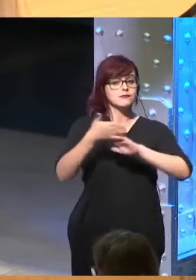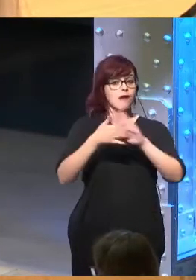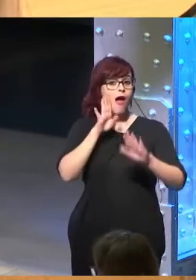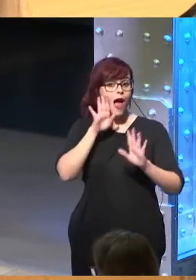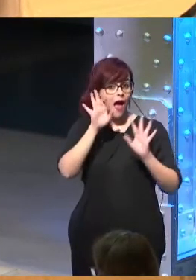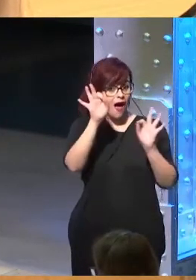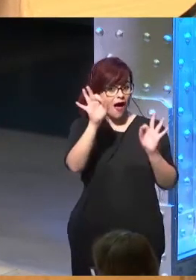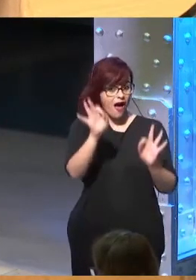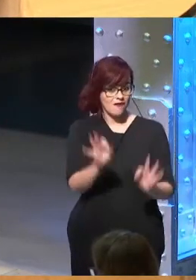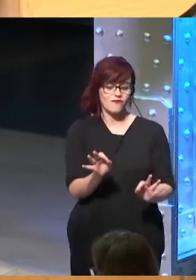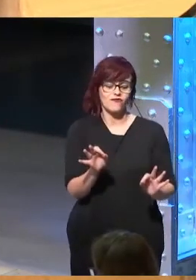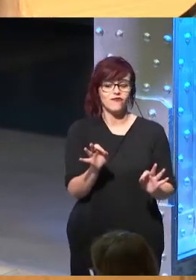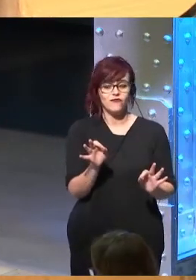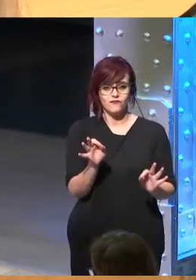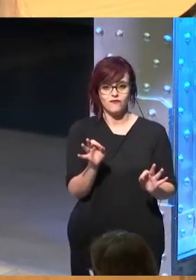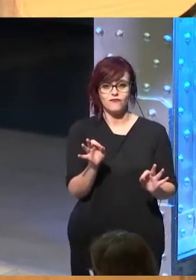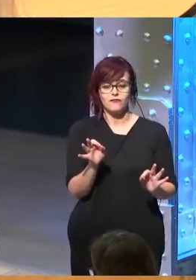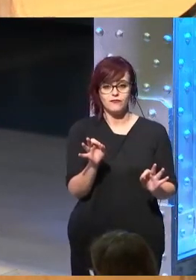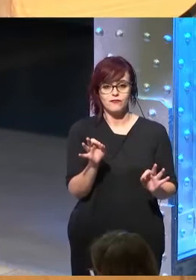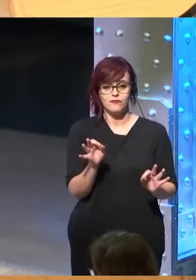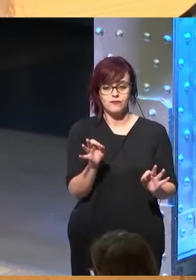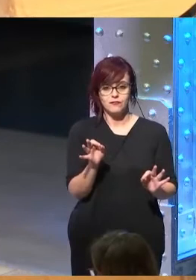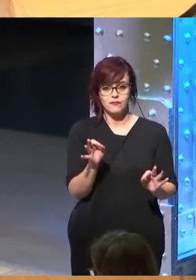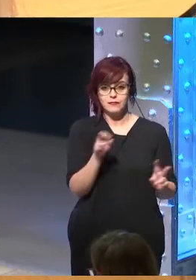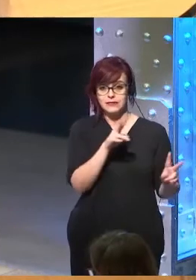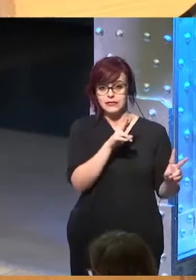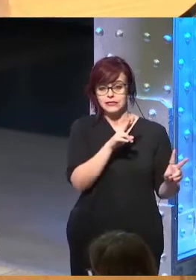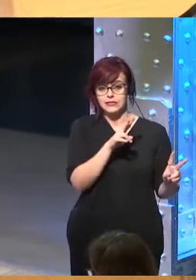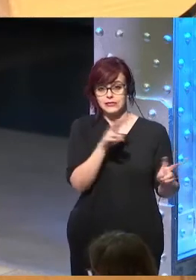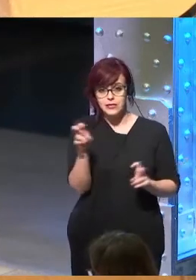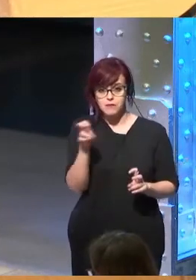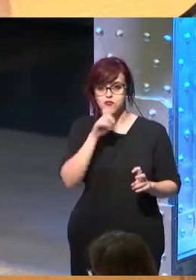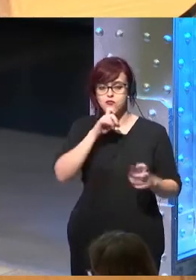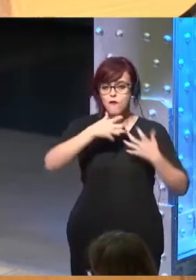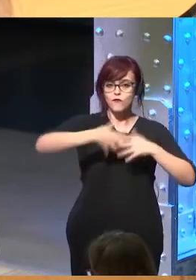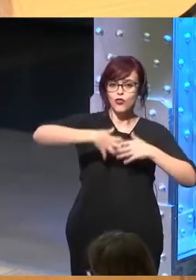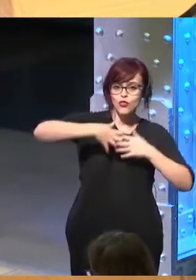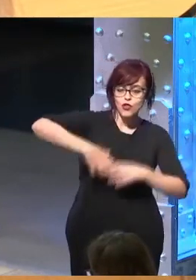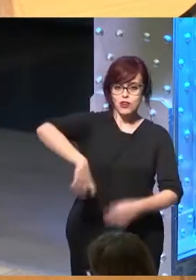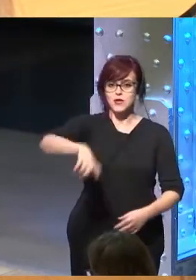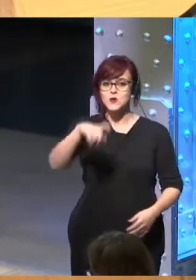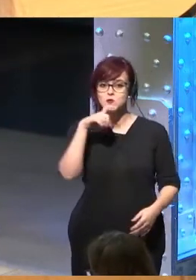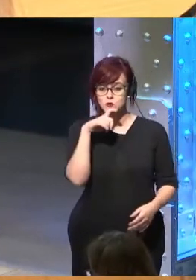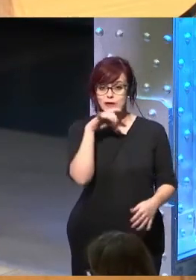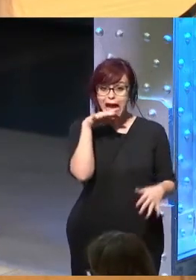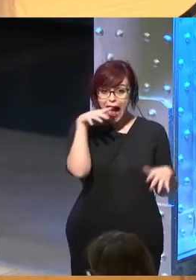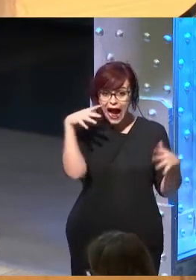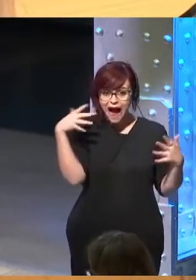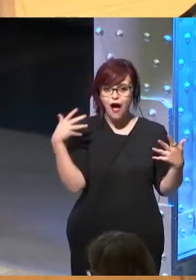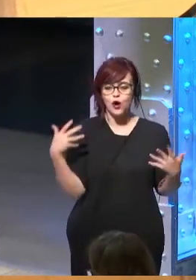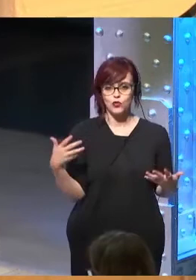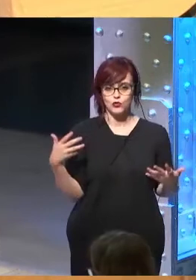much about, or at all about Aristophanes' play Lysistrata, but that always now is played as